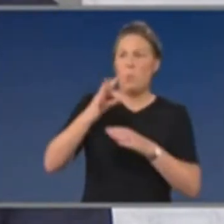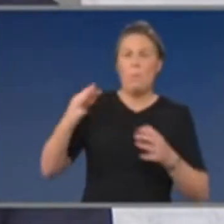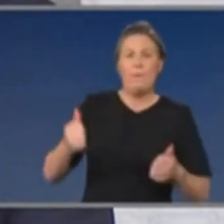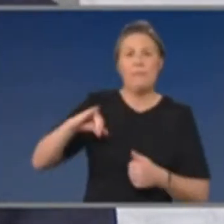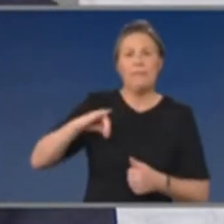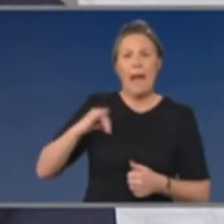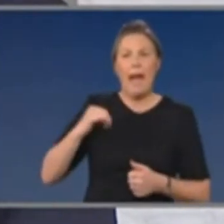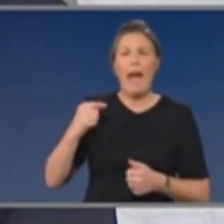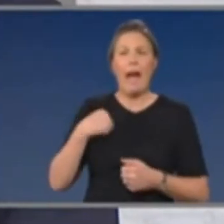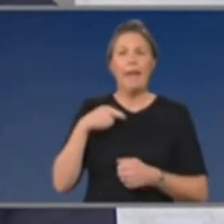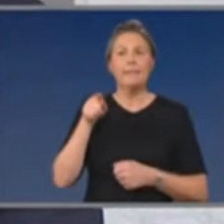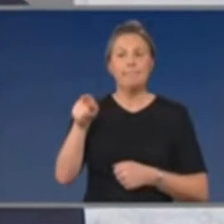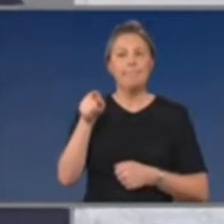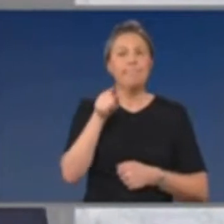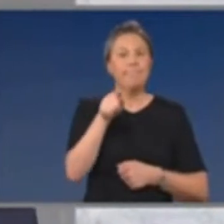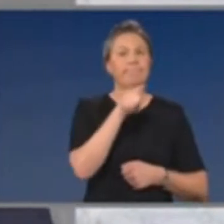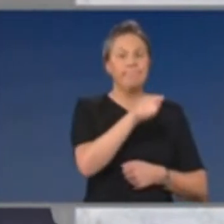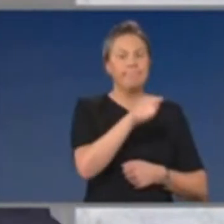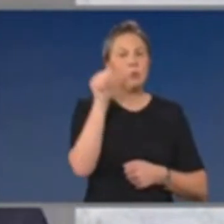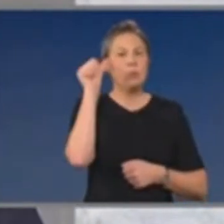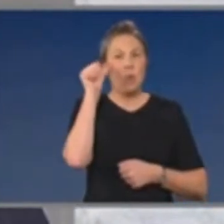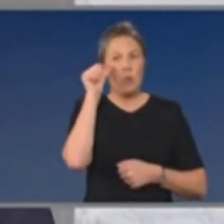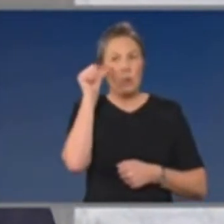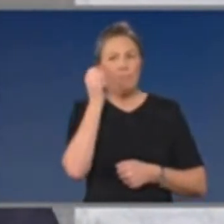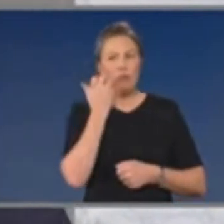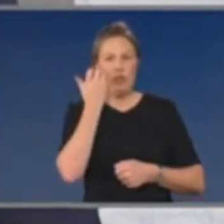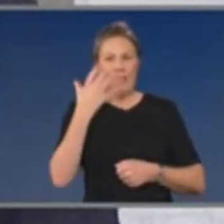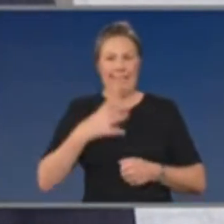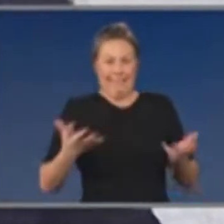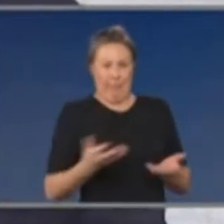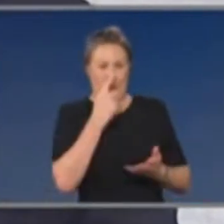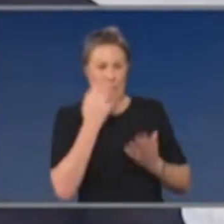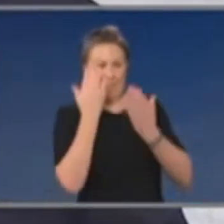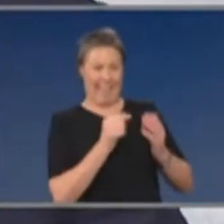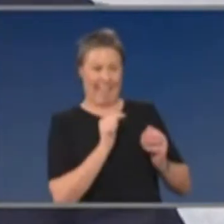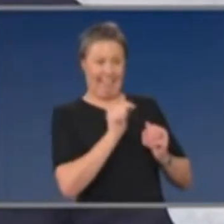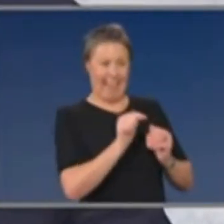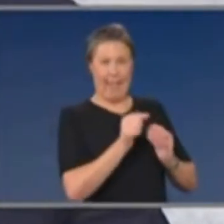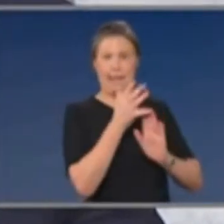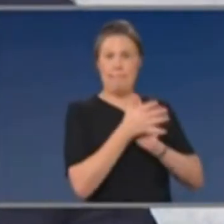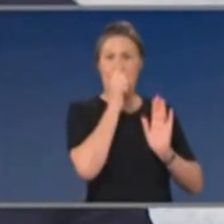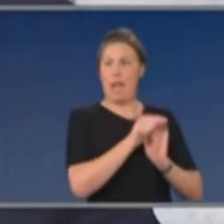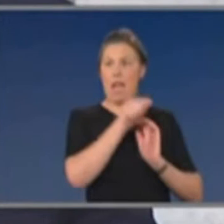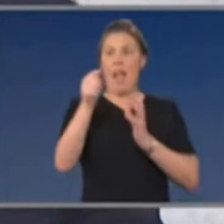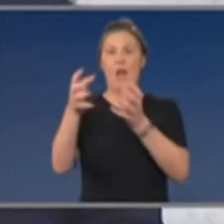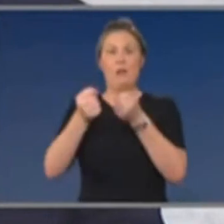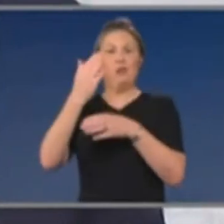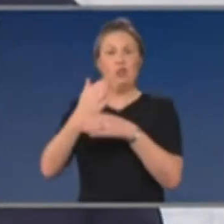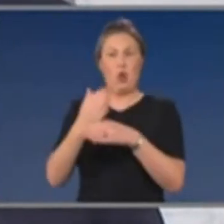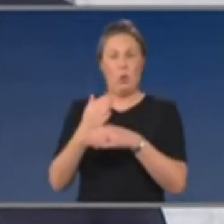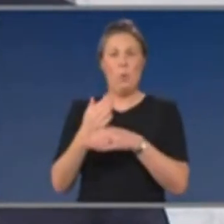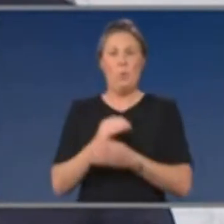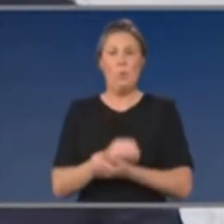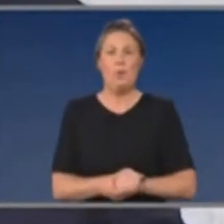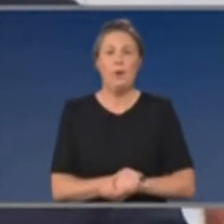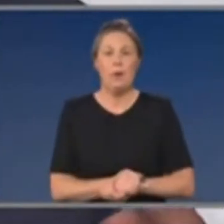absent, particularly for young school leavers and those going through career transition over the course of their lives, was the lack of